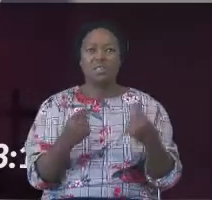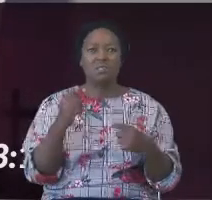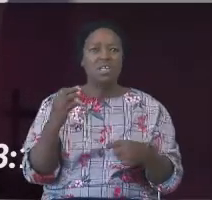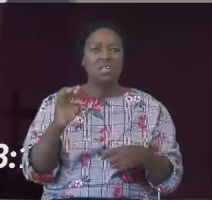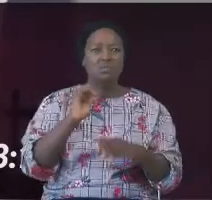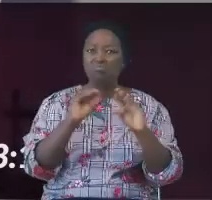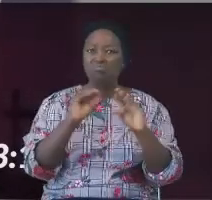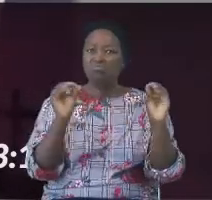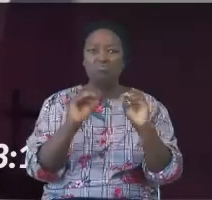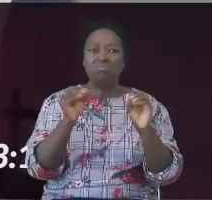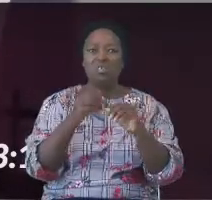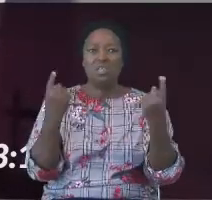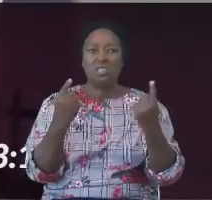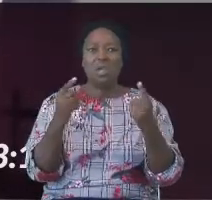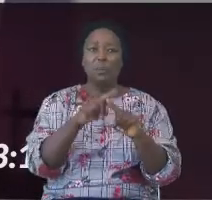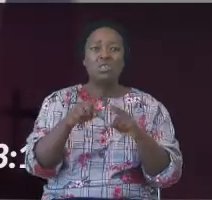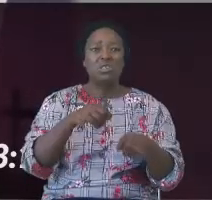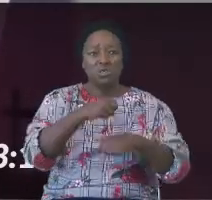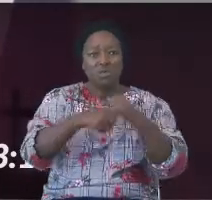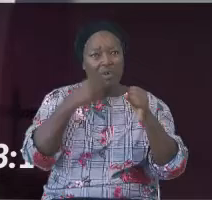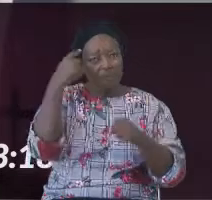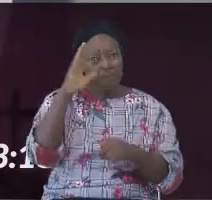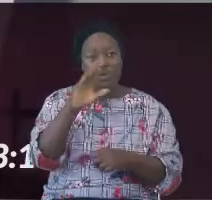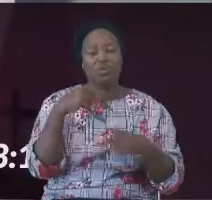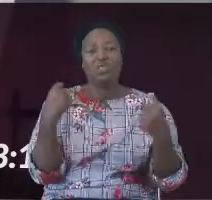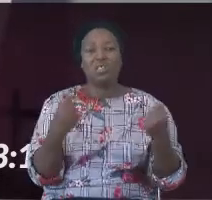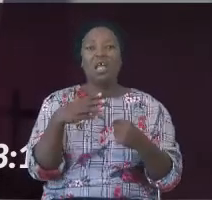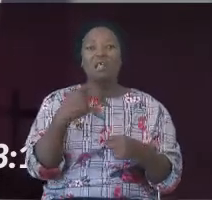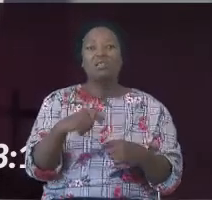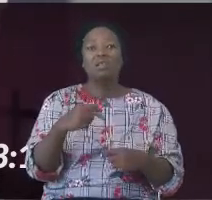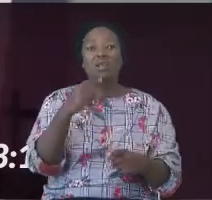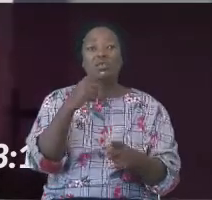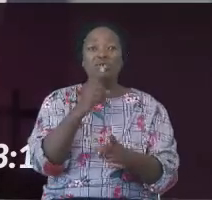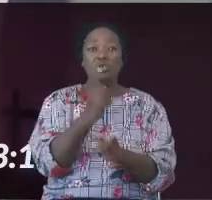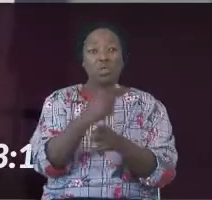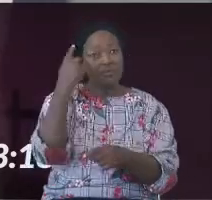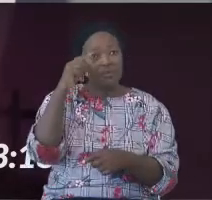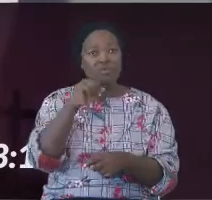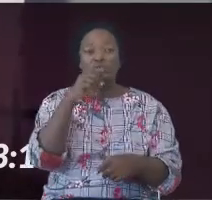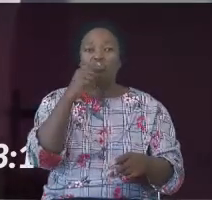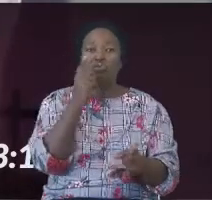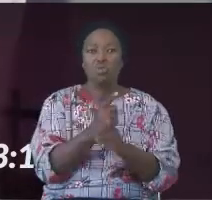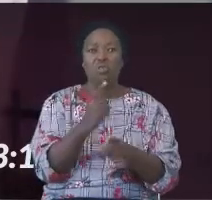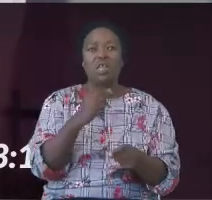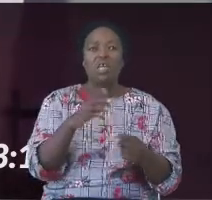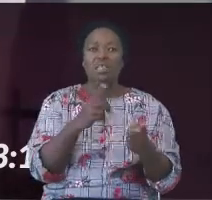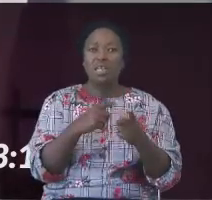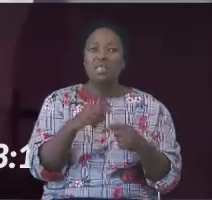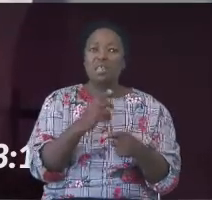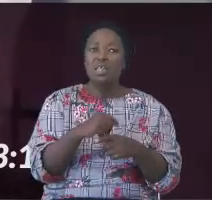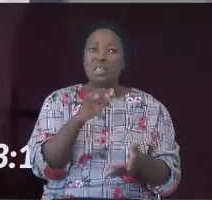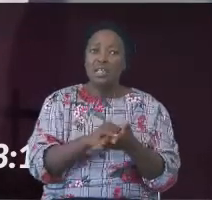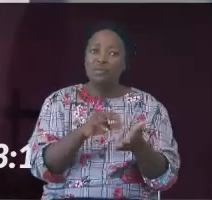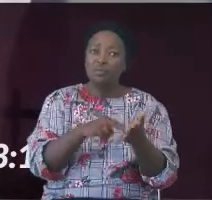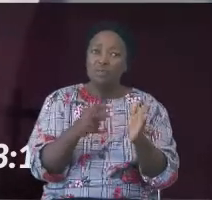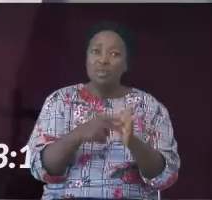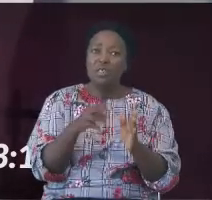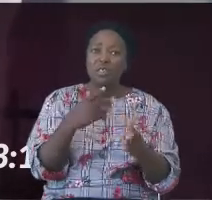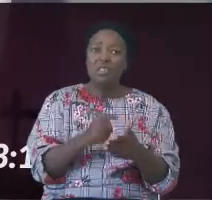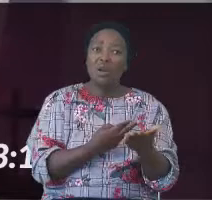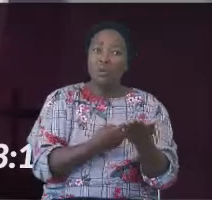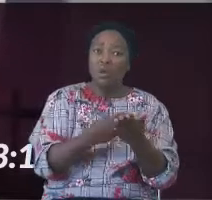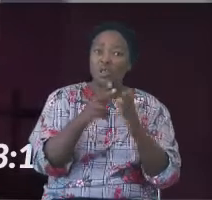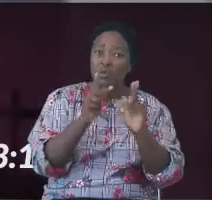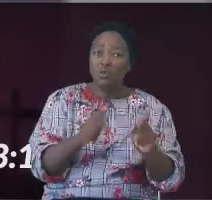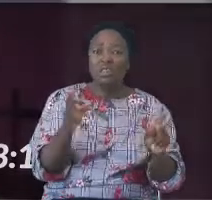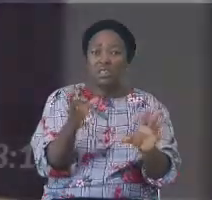as one suffice for sin he had no sin is suffered for your sin the judge for the